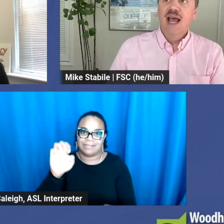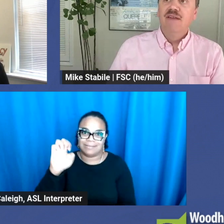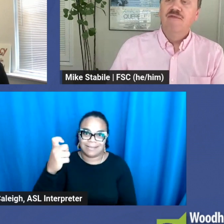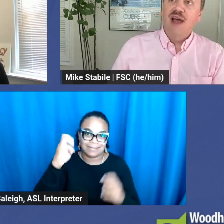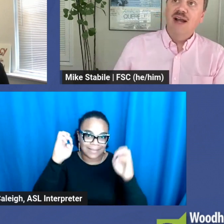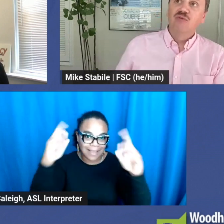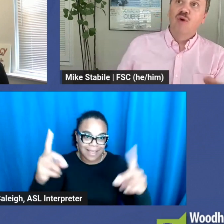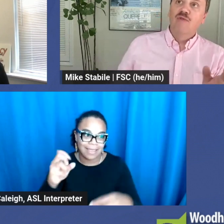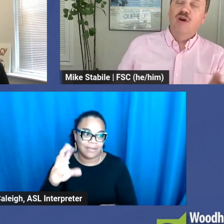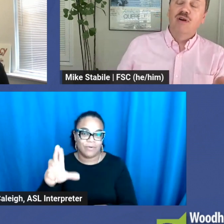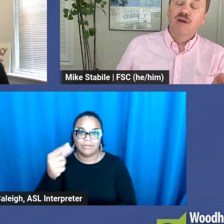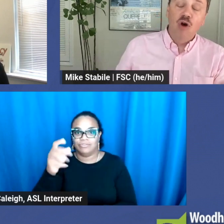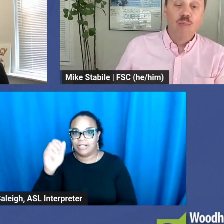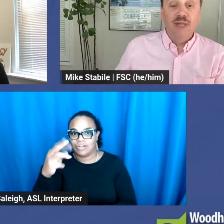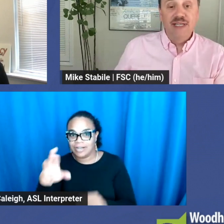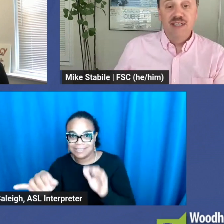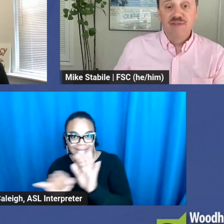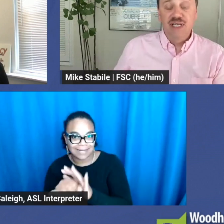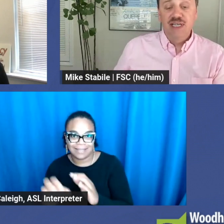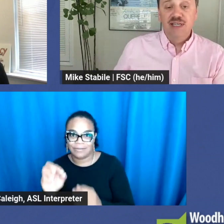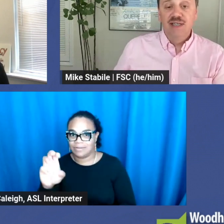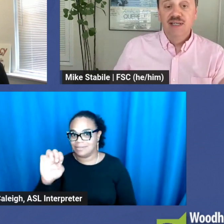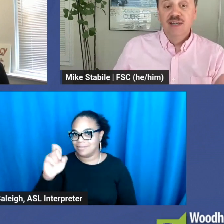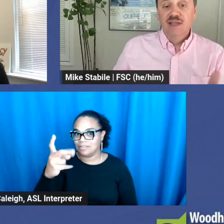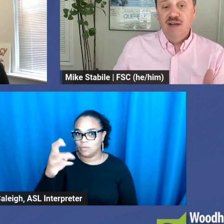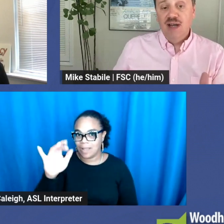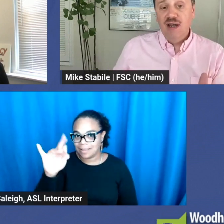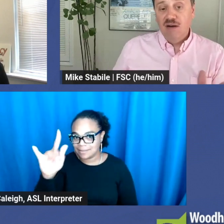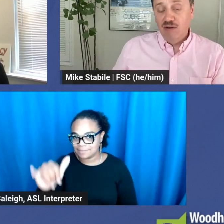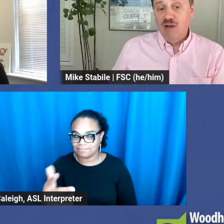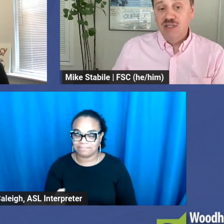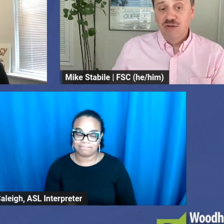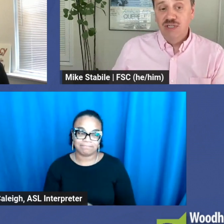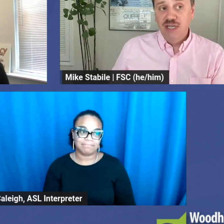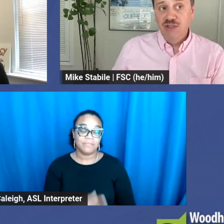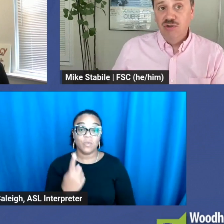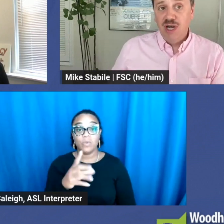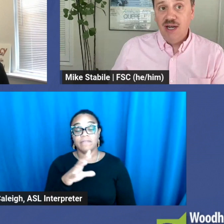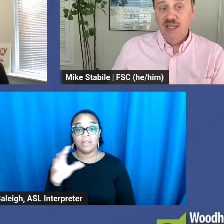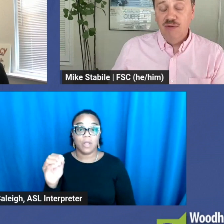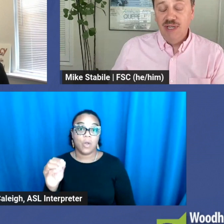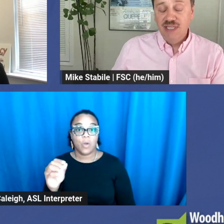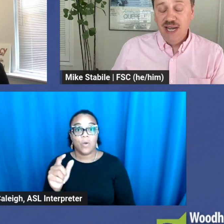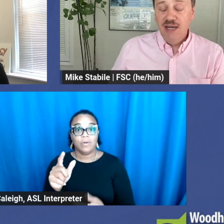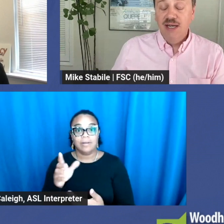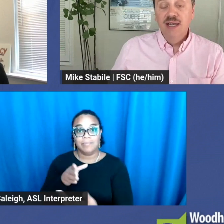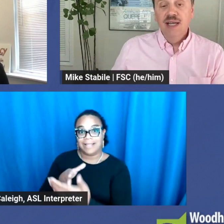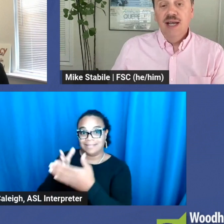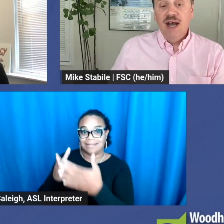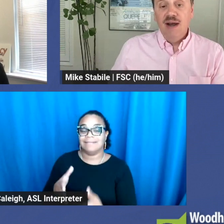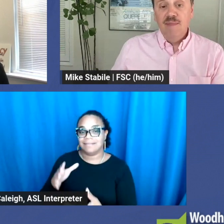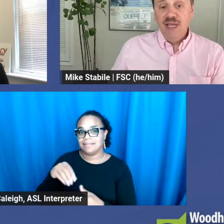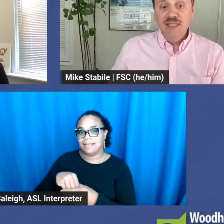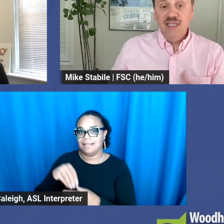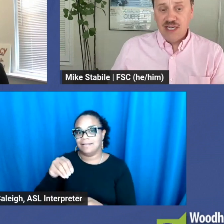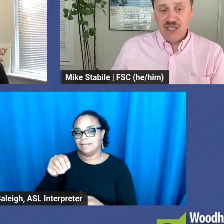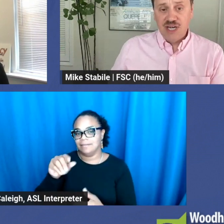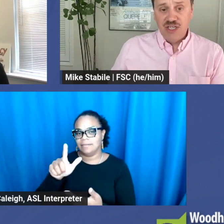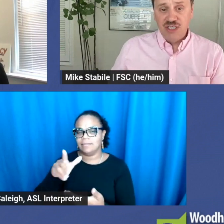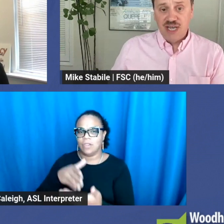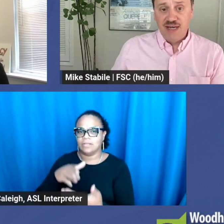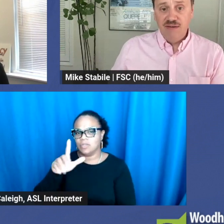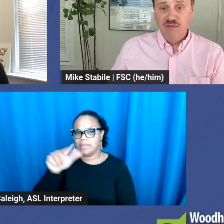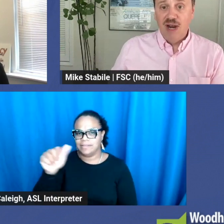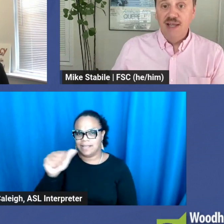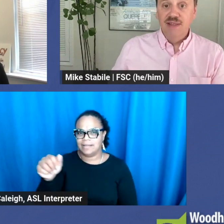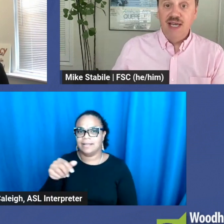sexuality. And in fact, one of our co-plaintiffs in our lawsuits in Utah and Louisiana is a sex